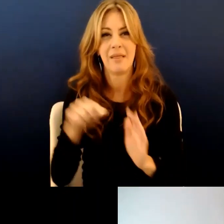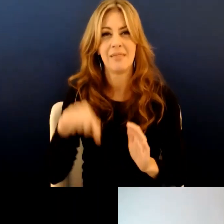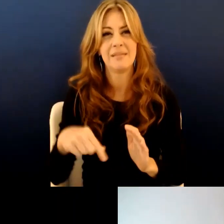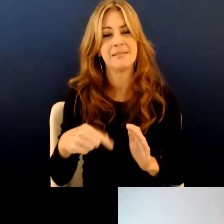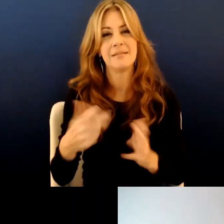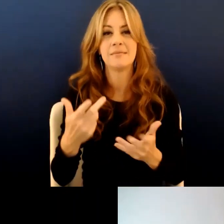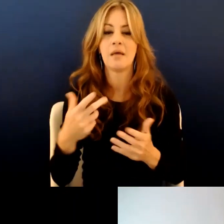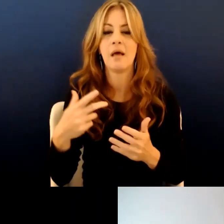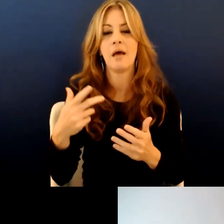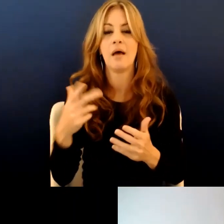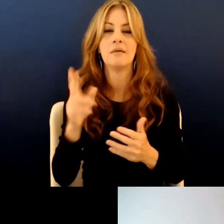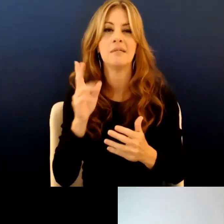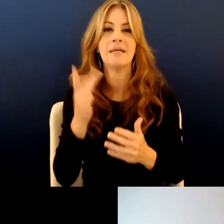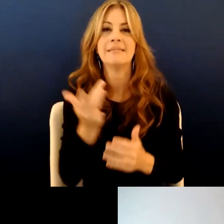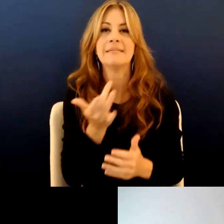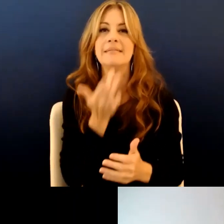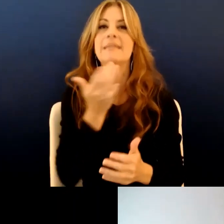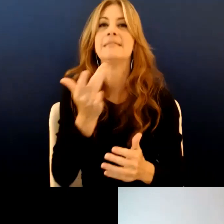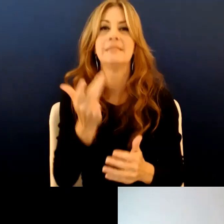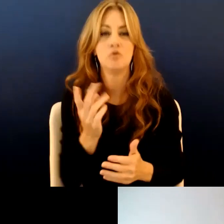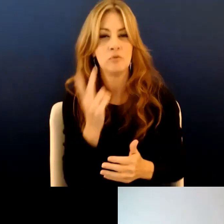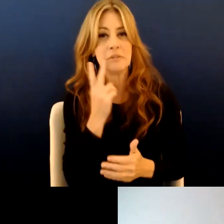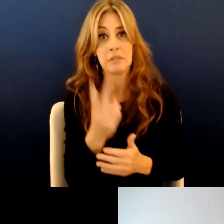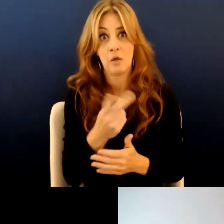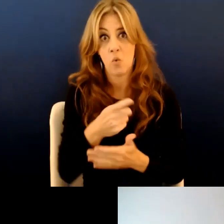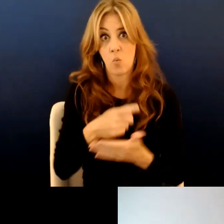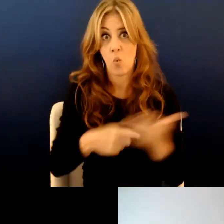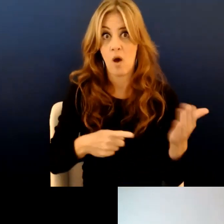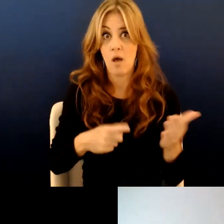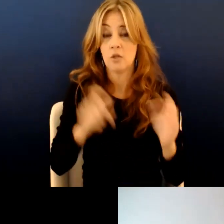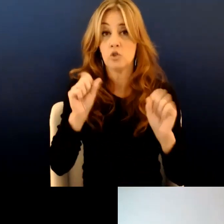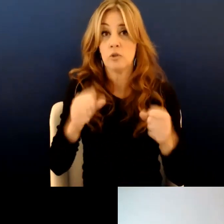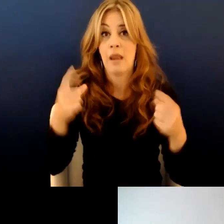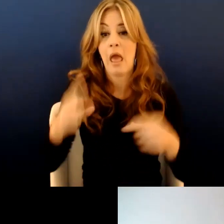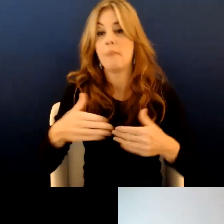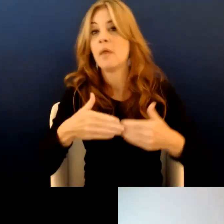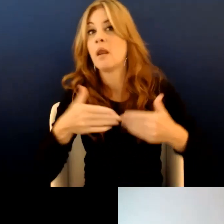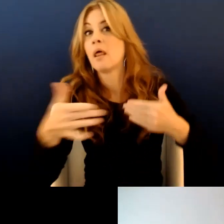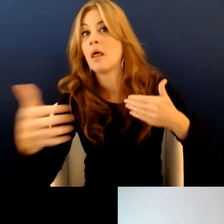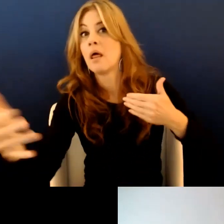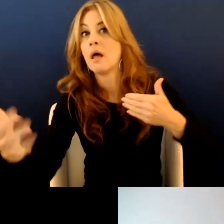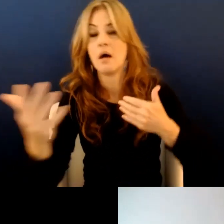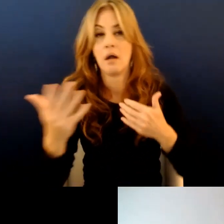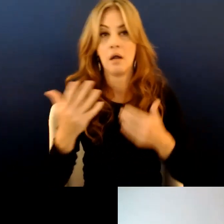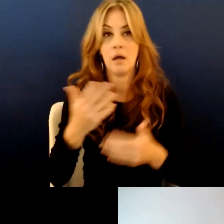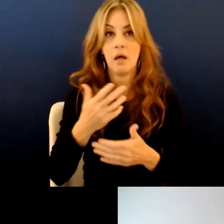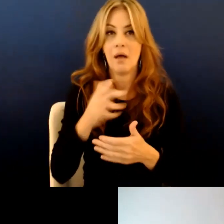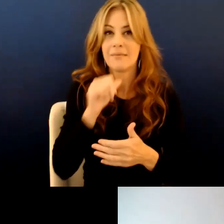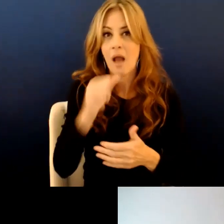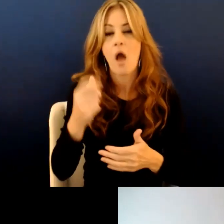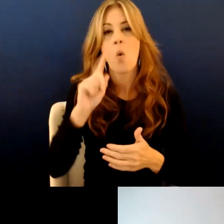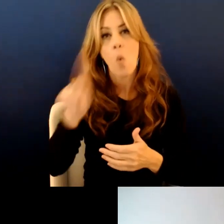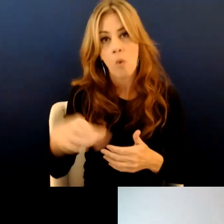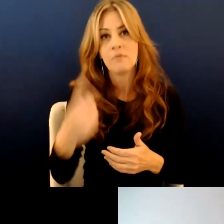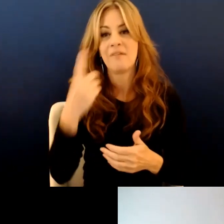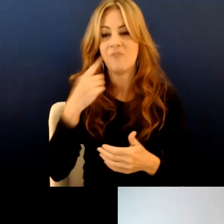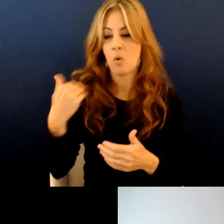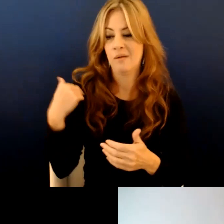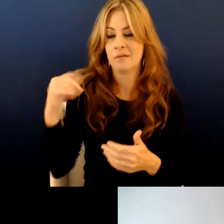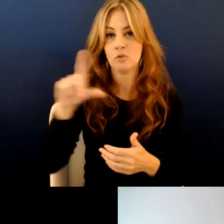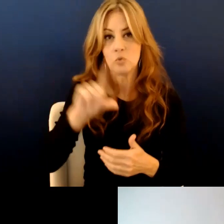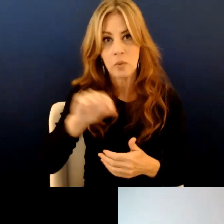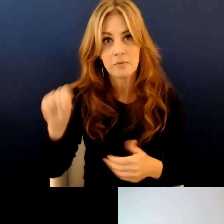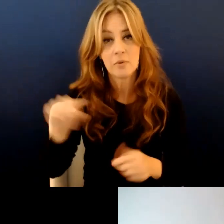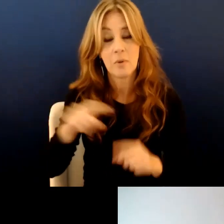you to see what is coming ahead, not just for what we did for 2020 and what you can still do